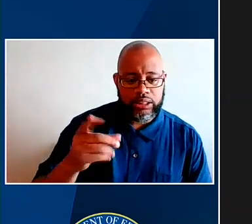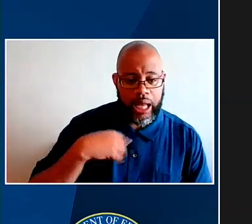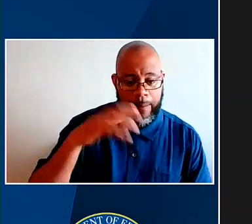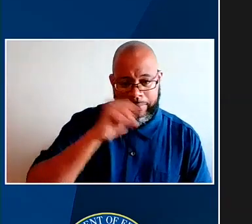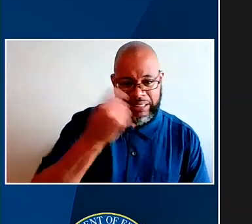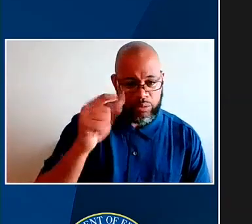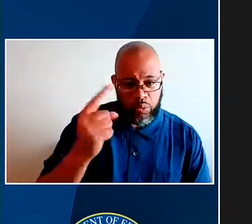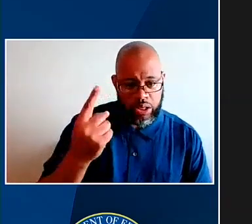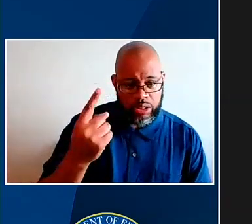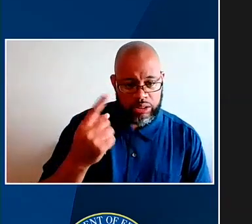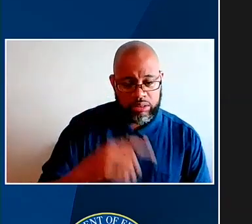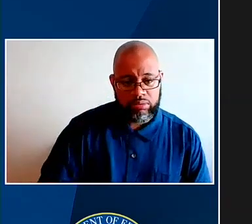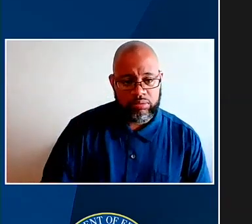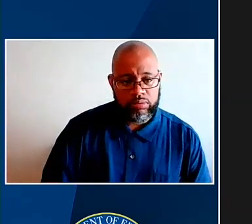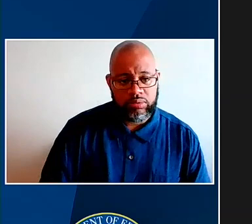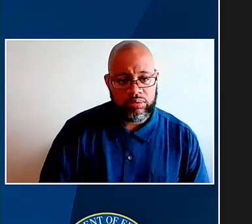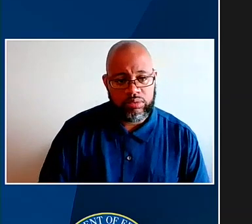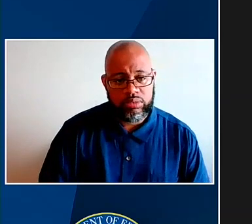anyone?